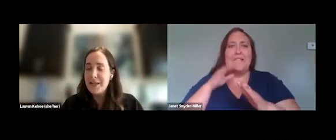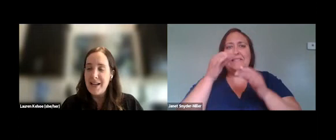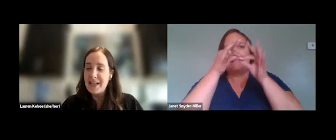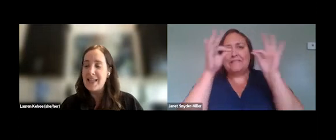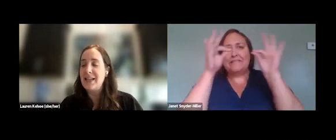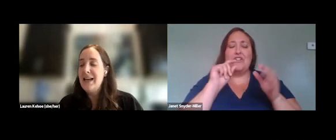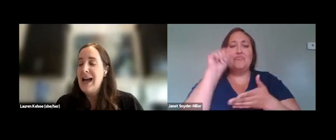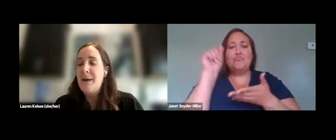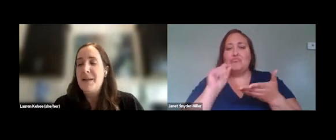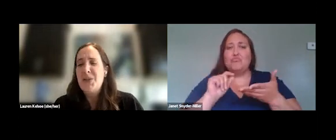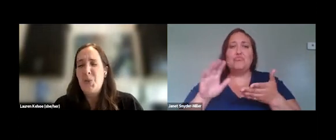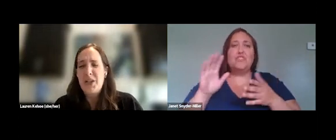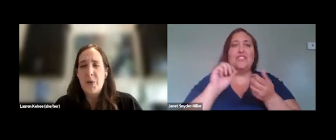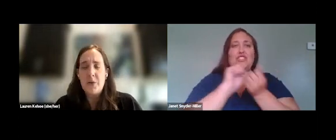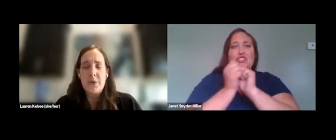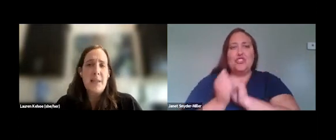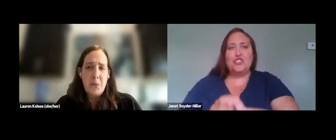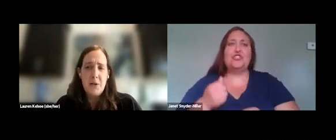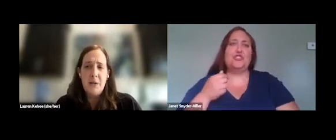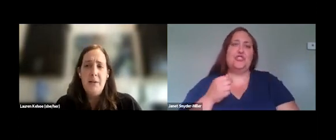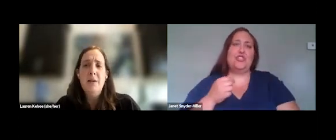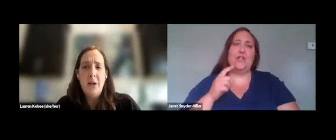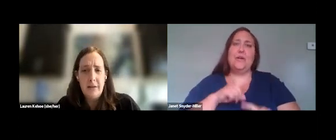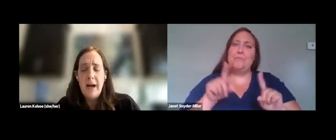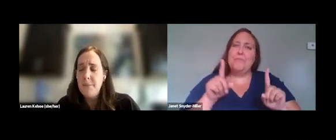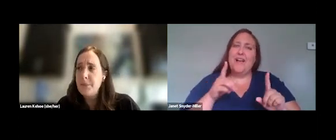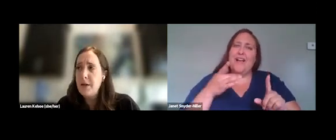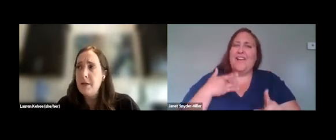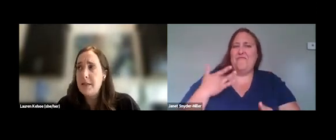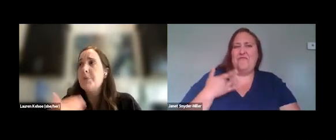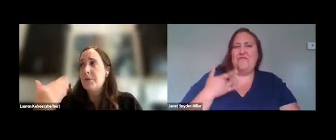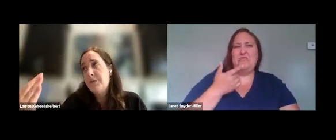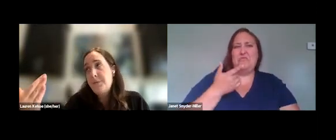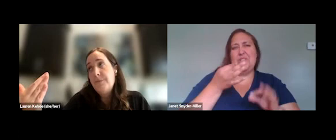move on to the next thing. But this was one of those simple